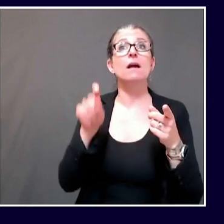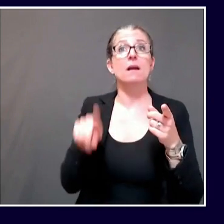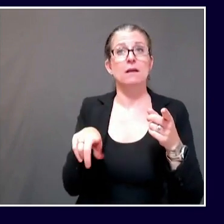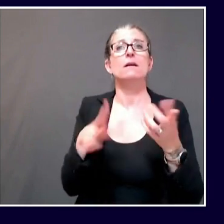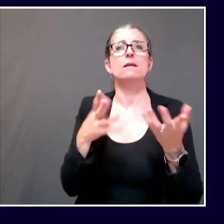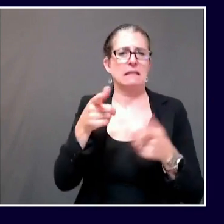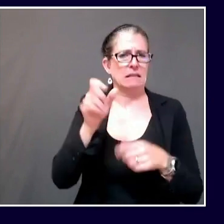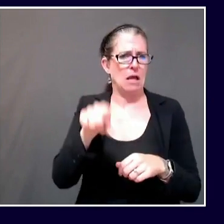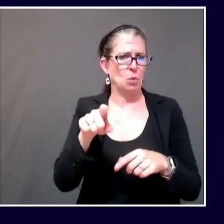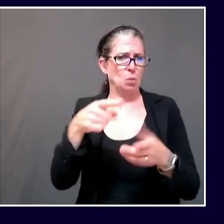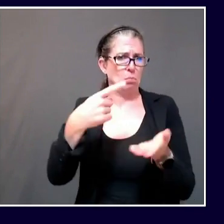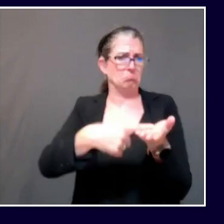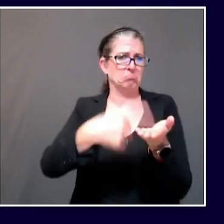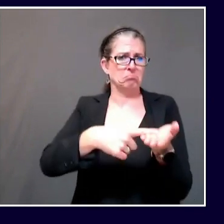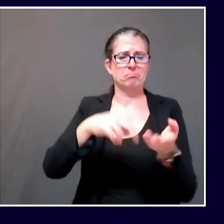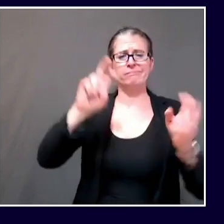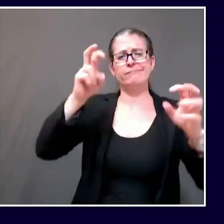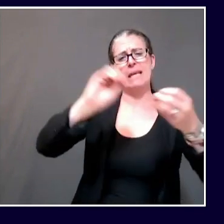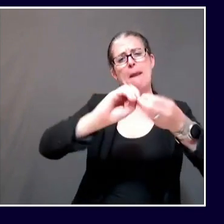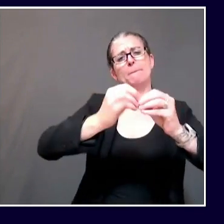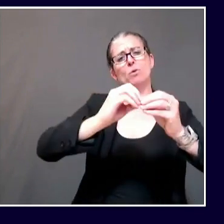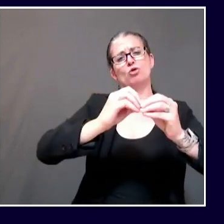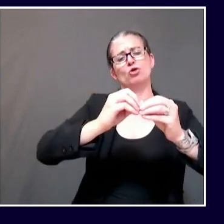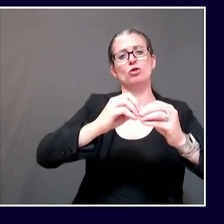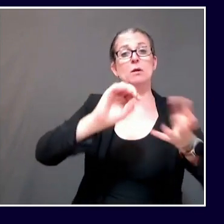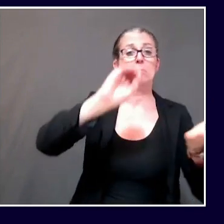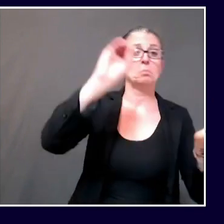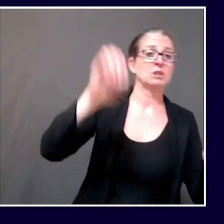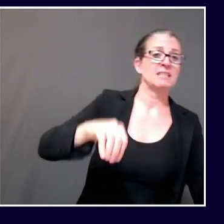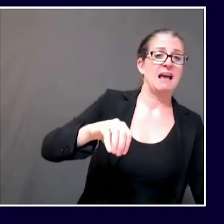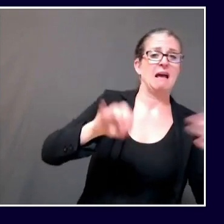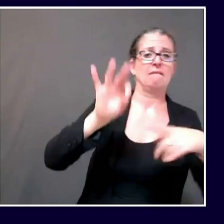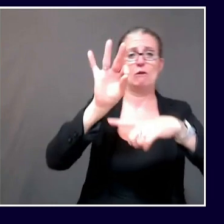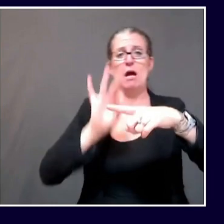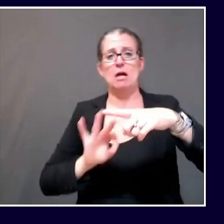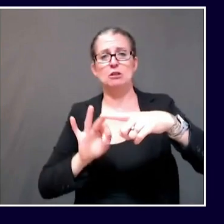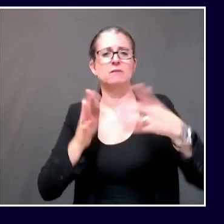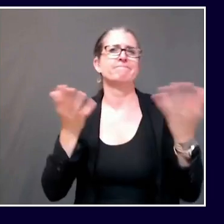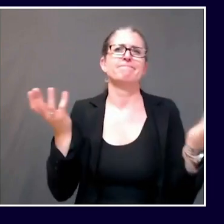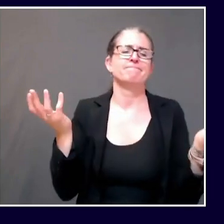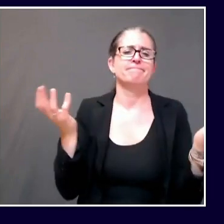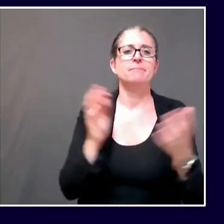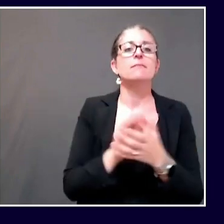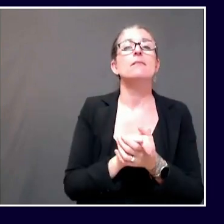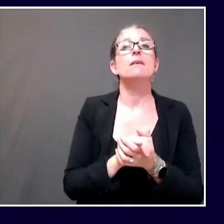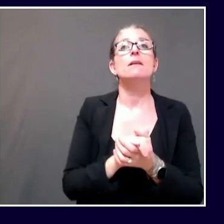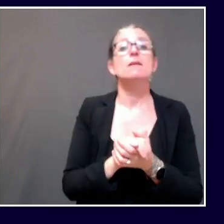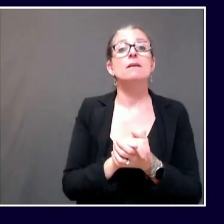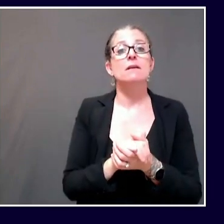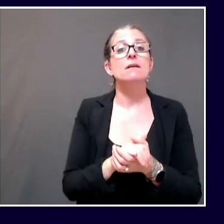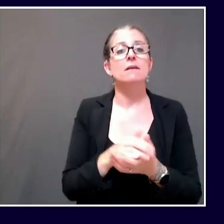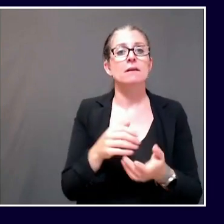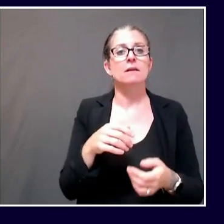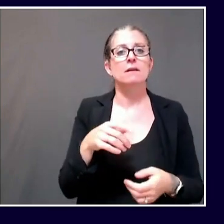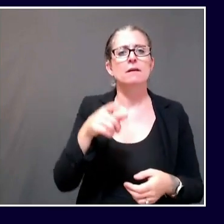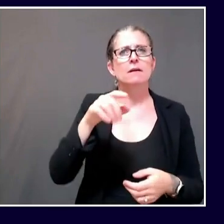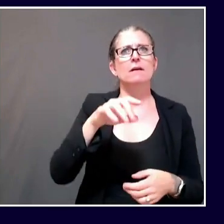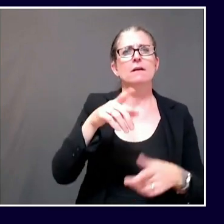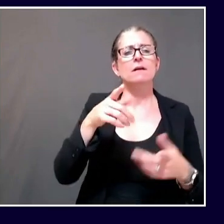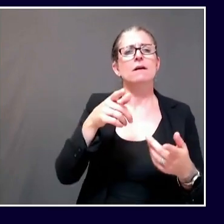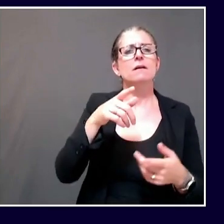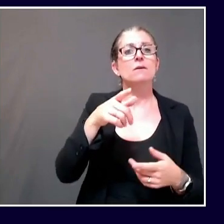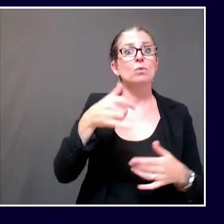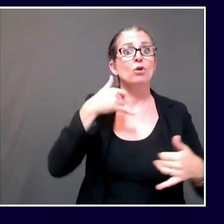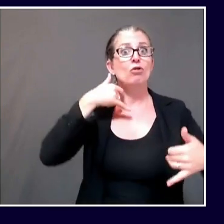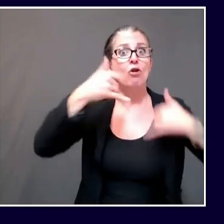of the contact tracing is complete at this point, as best you know, or do you? Well, Joe,